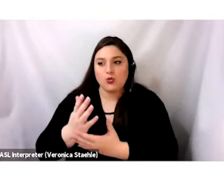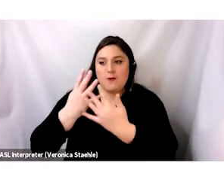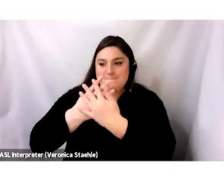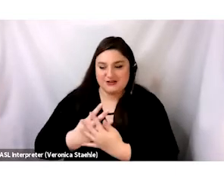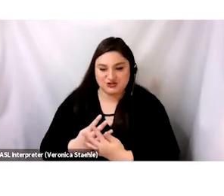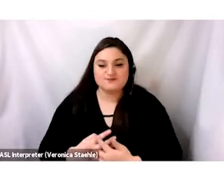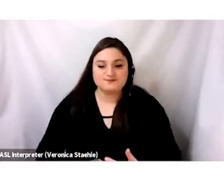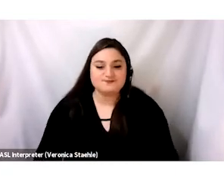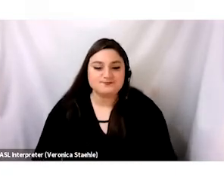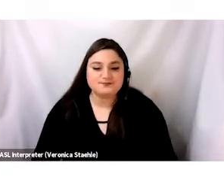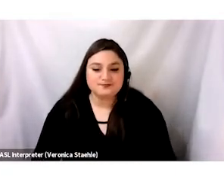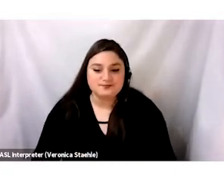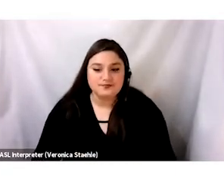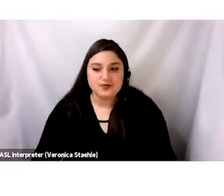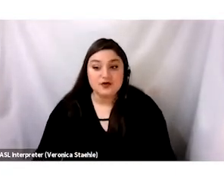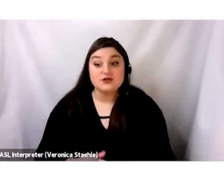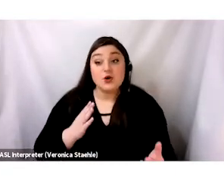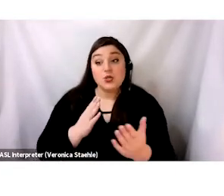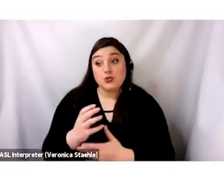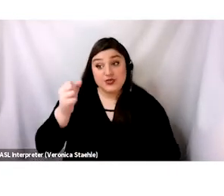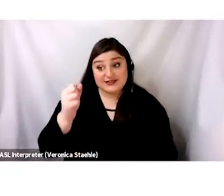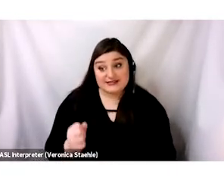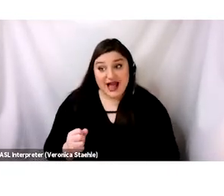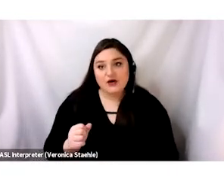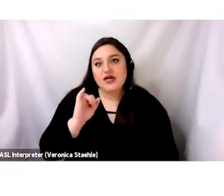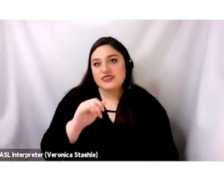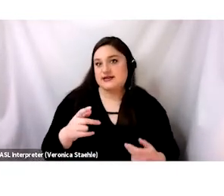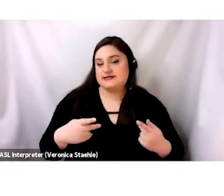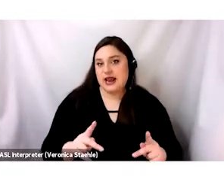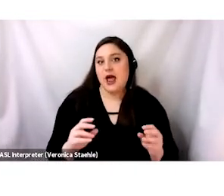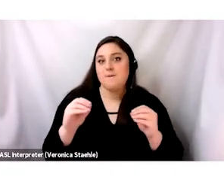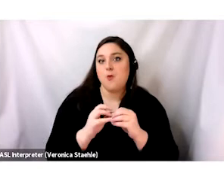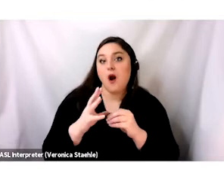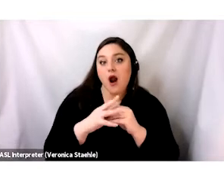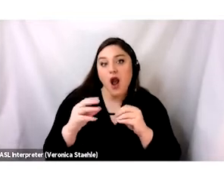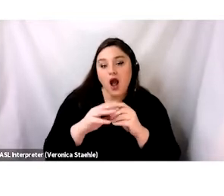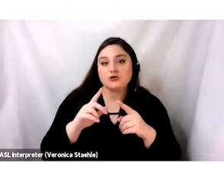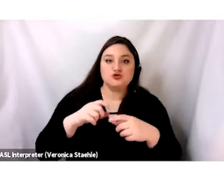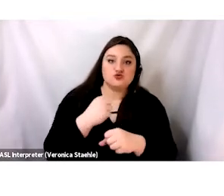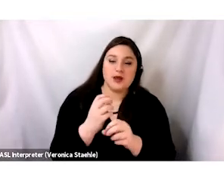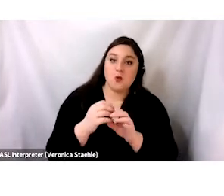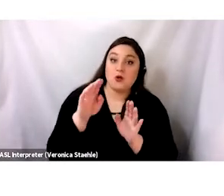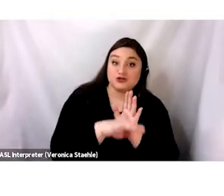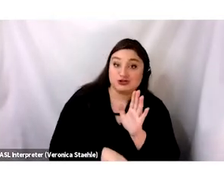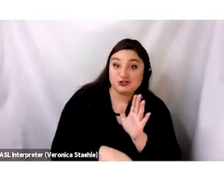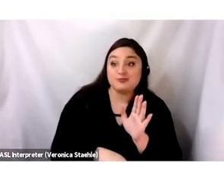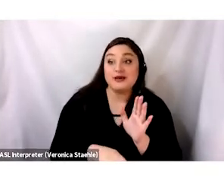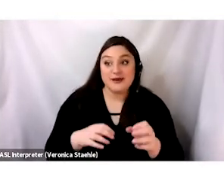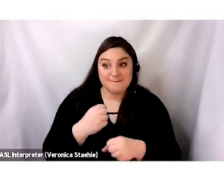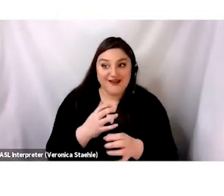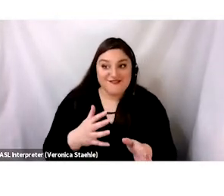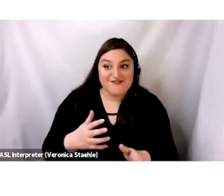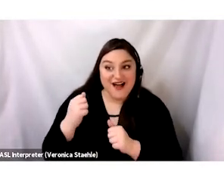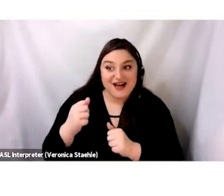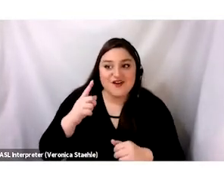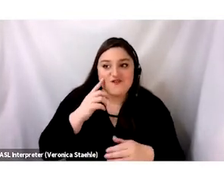the cotton gin meant that cotton could be produced more plentiful and cheaply for domestic use and for export. And by the mid-19th century, cotton